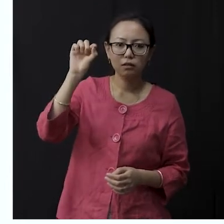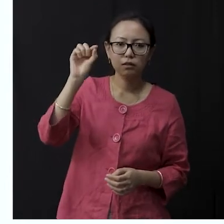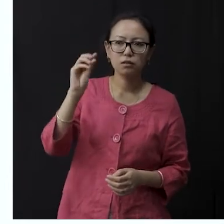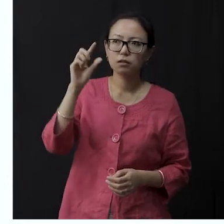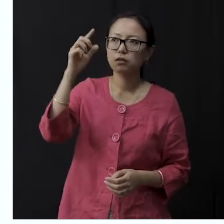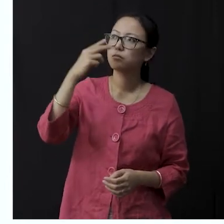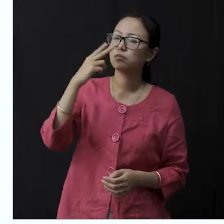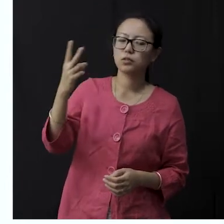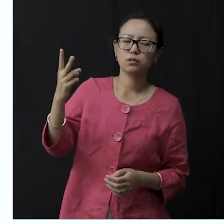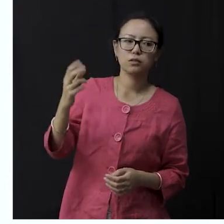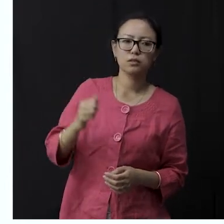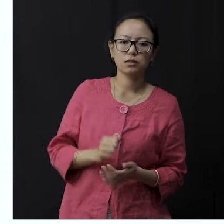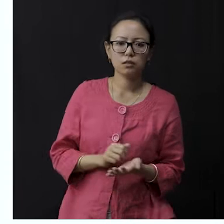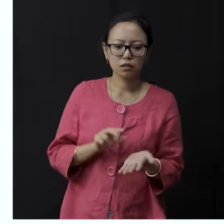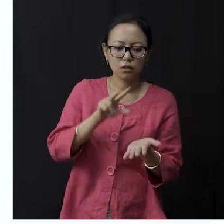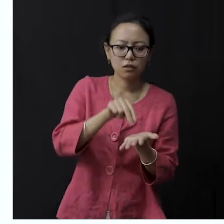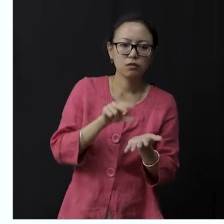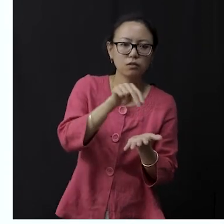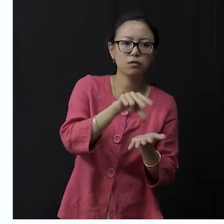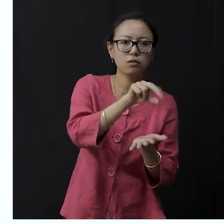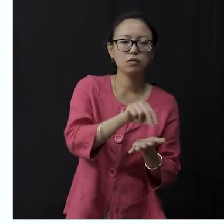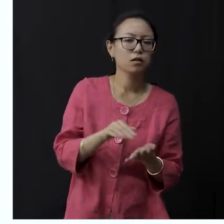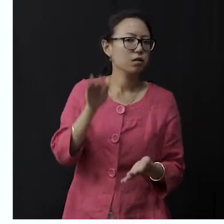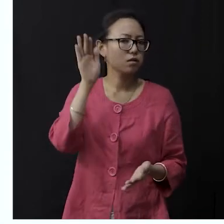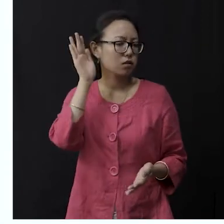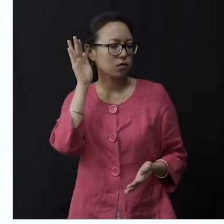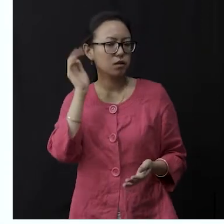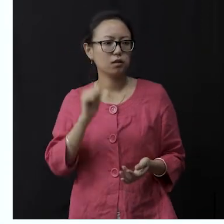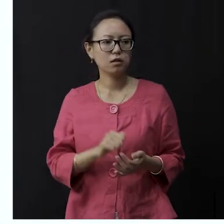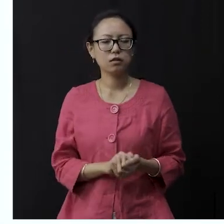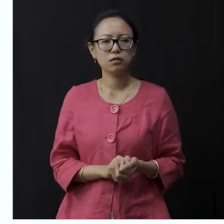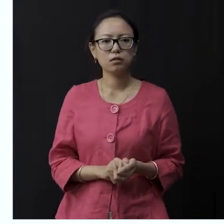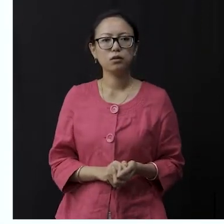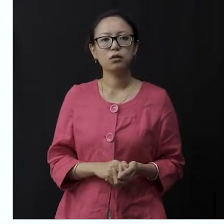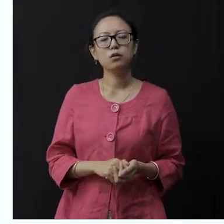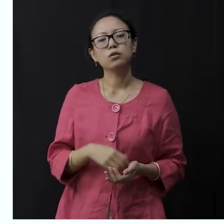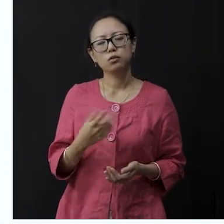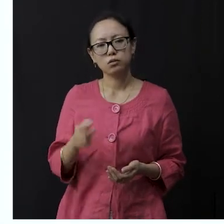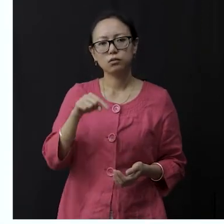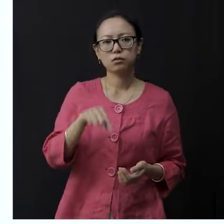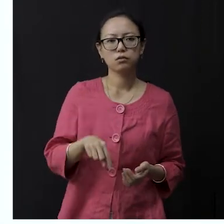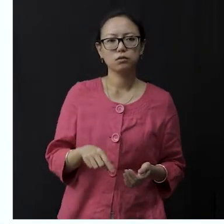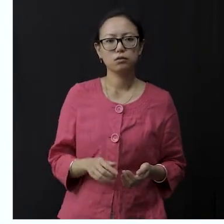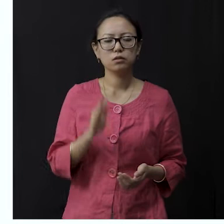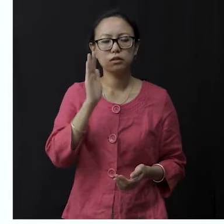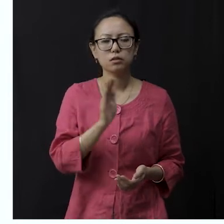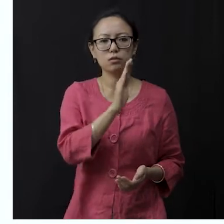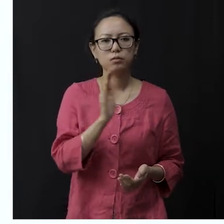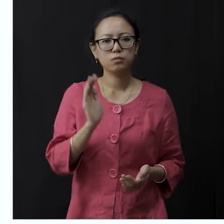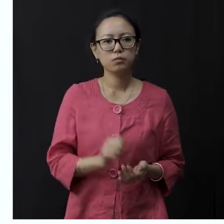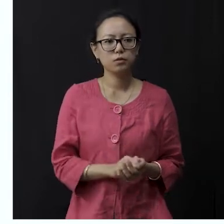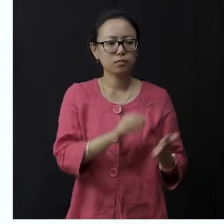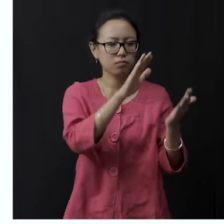hear the cricket, right? The sound of the cricket, right? So this is a poem about what are the things and what are